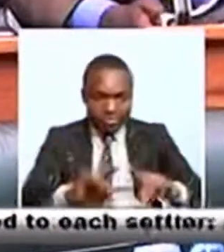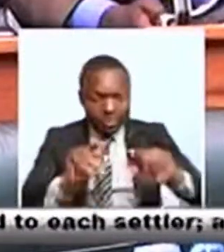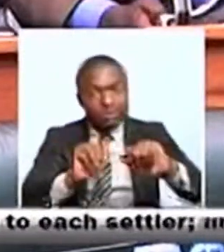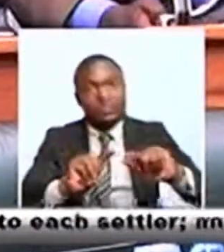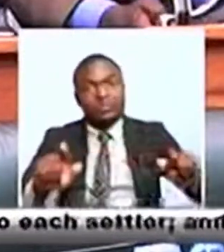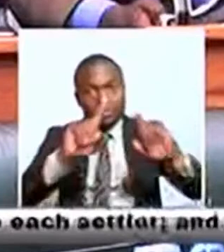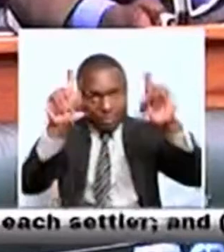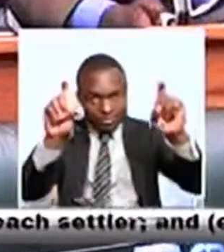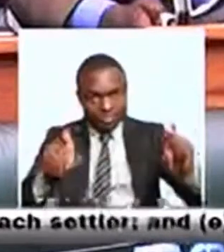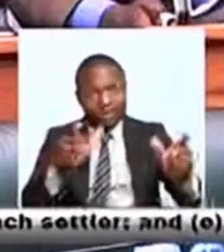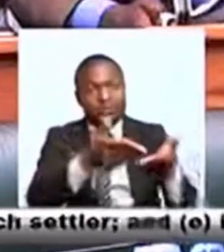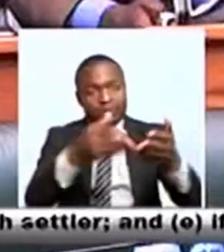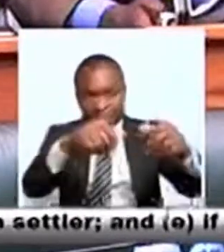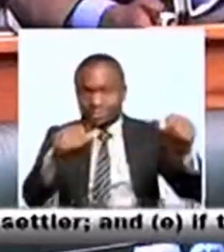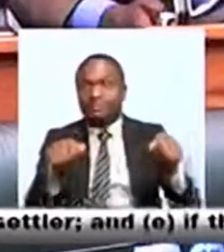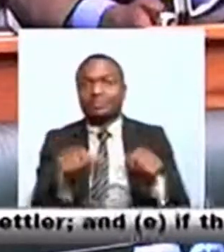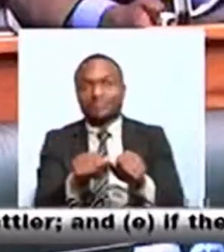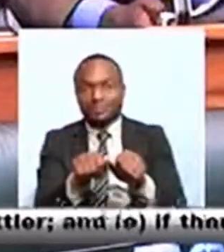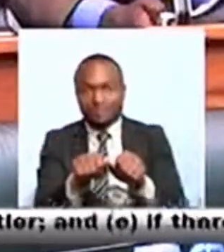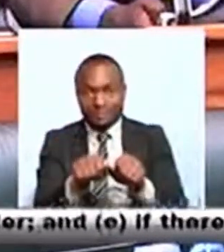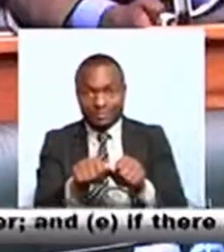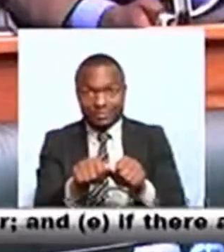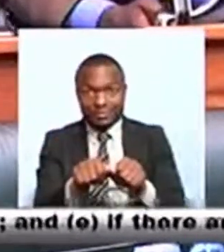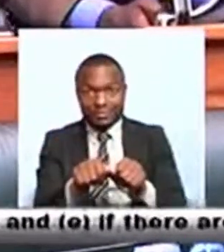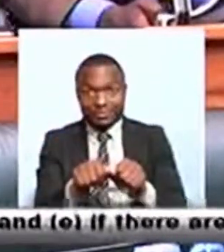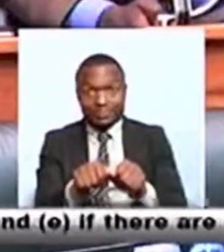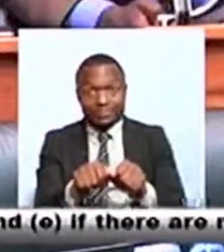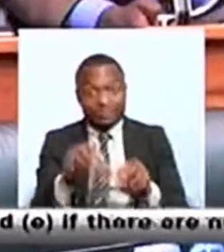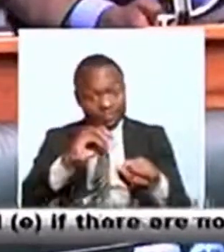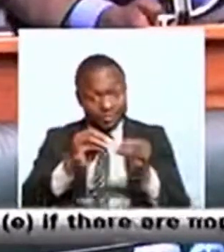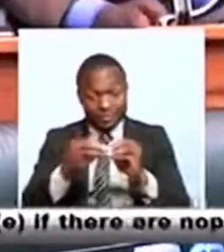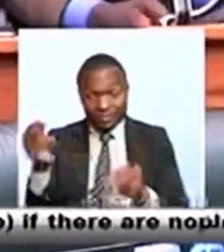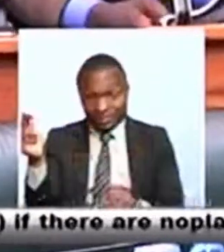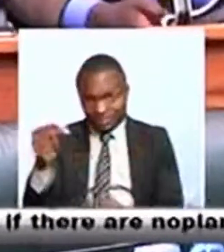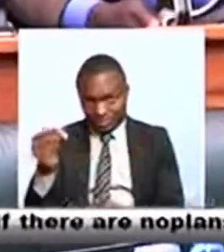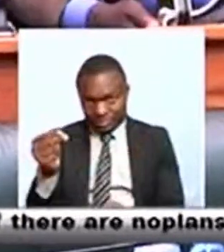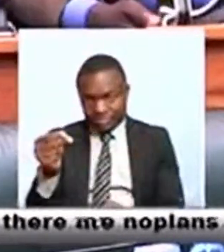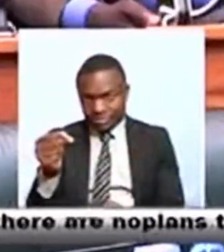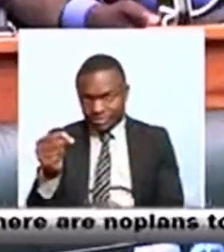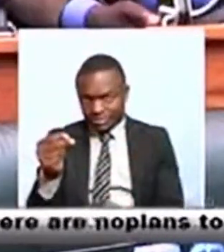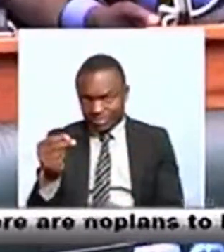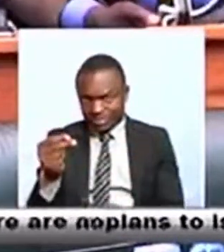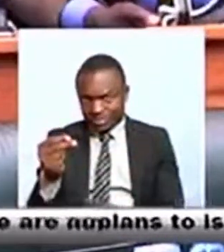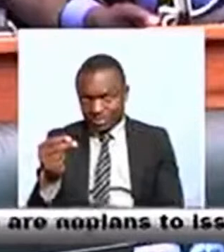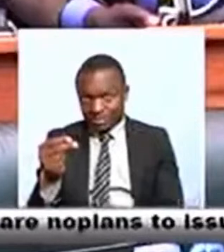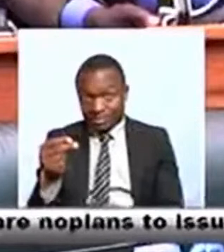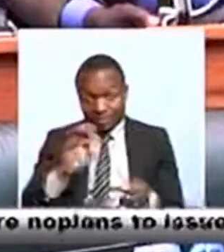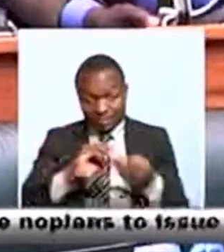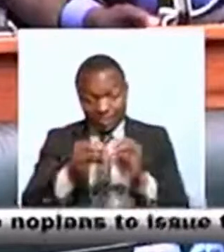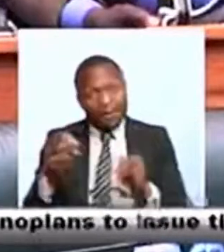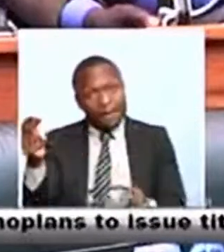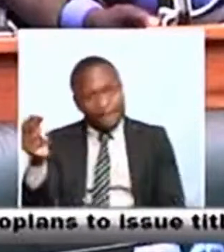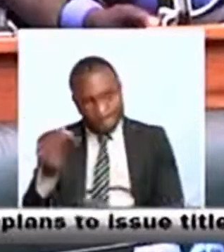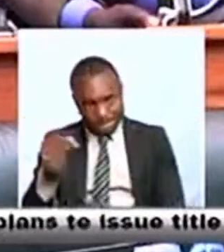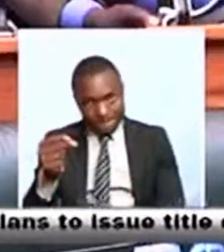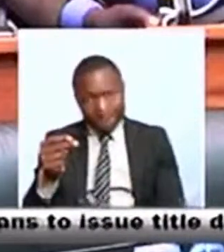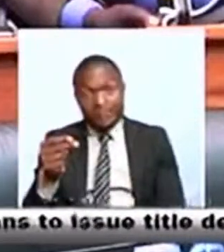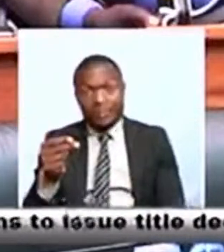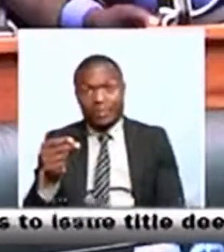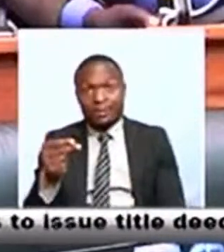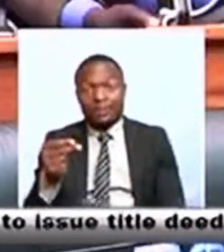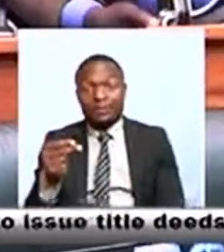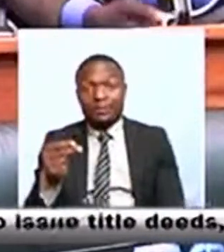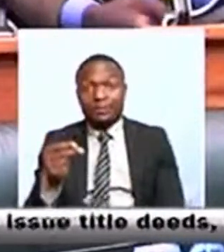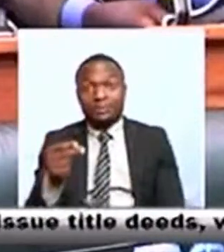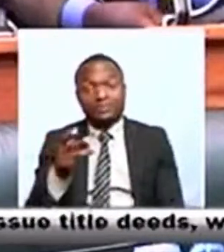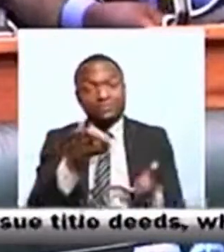in this area. The number of hectares in D, the number of hectares settled upon is